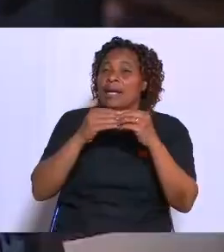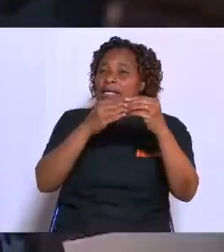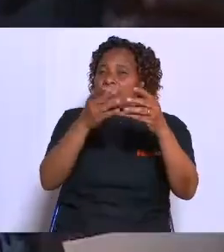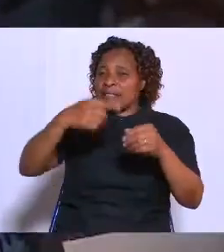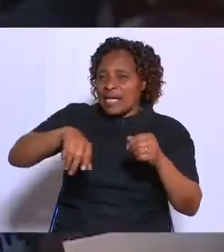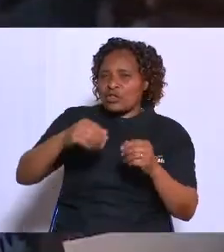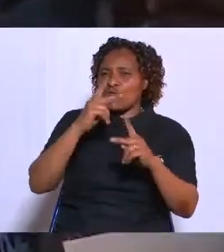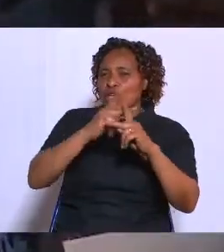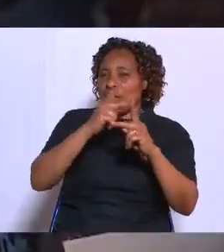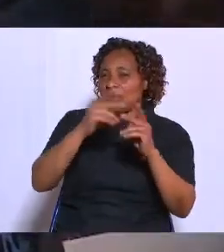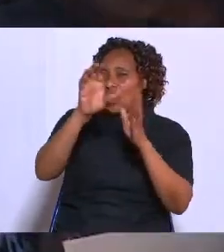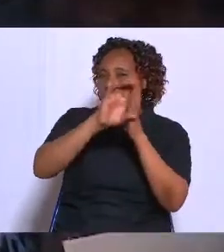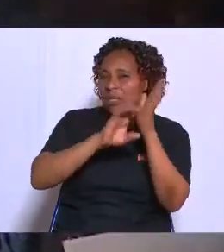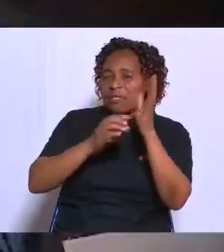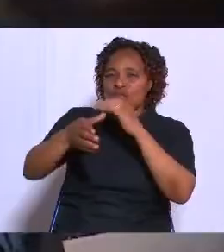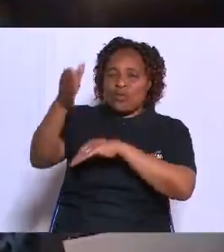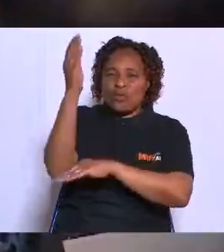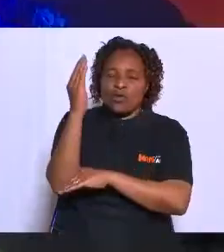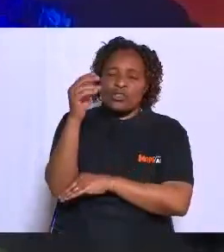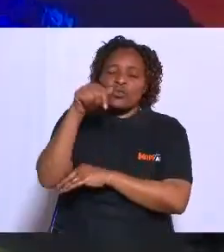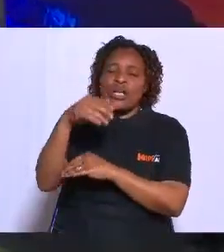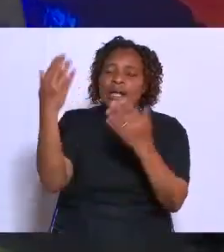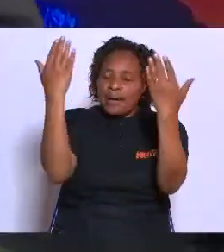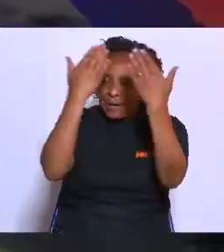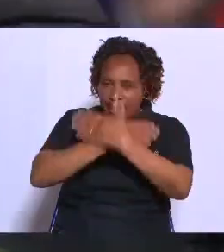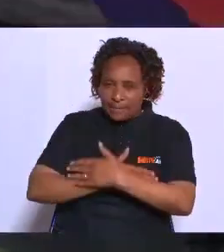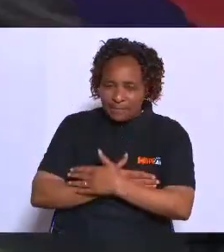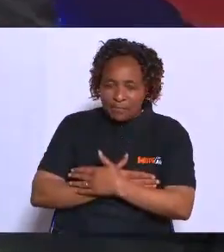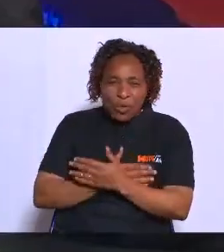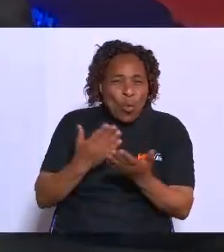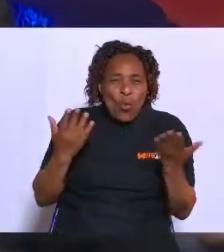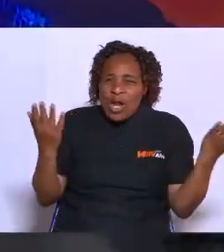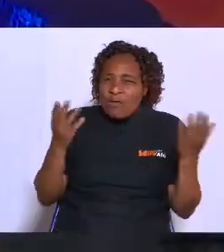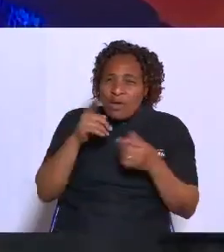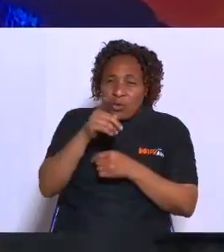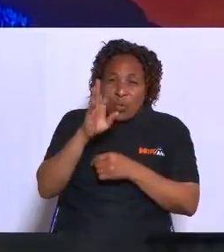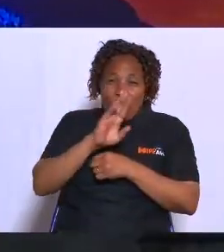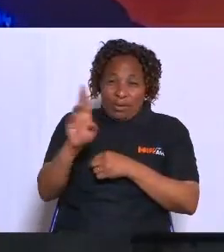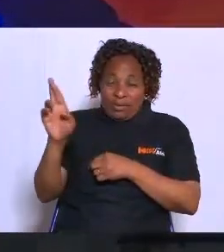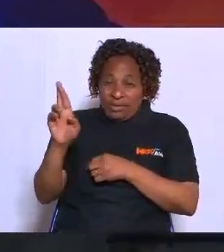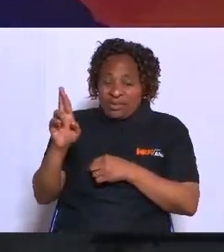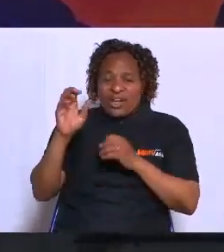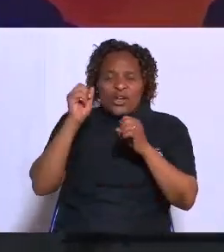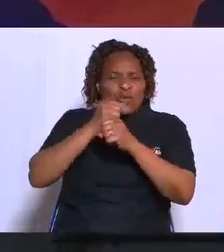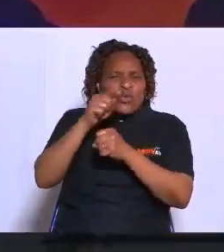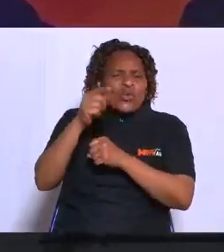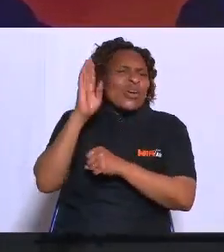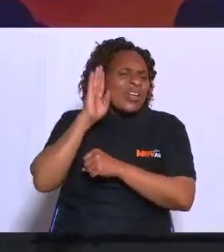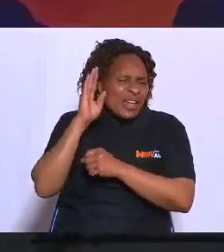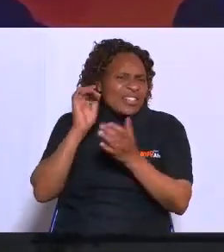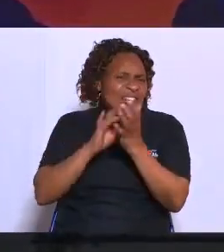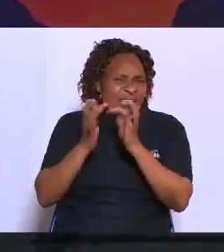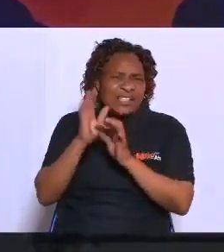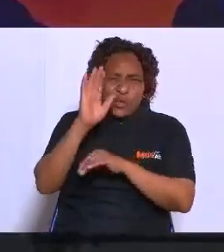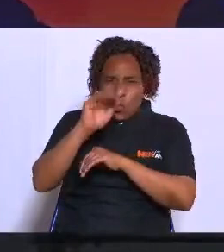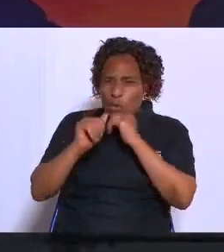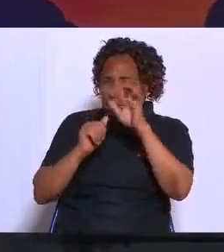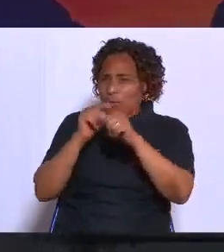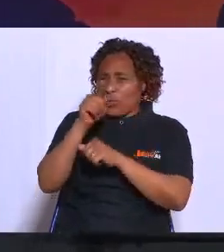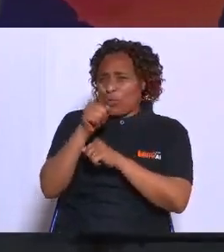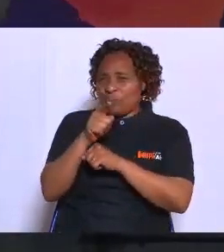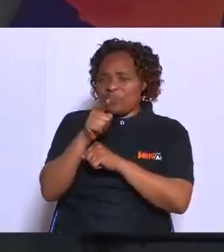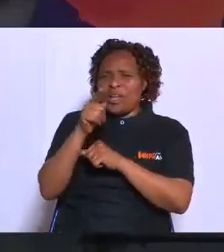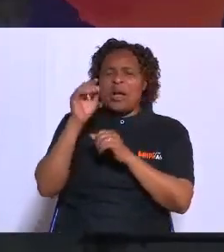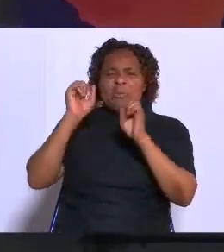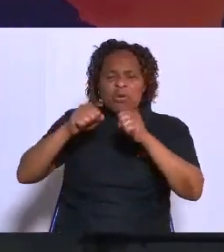keep the Commandments of God tonight wherever you are do you hear Jesus calling you do you